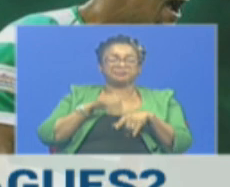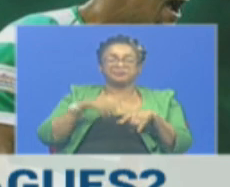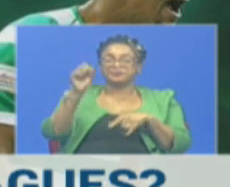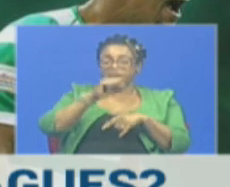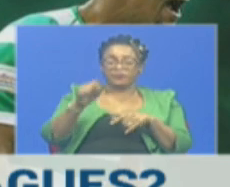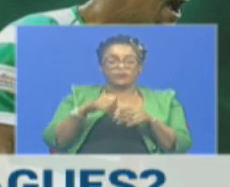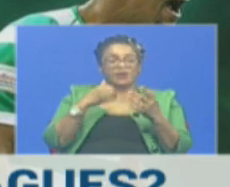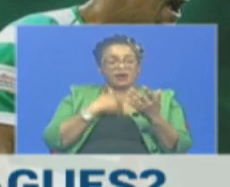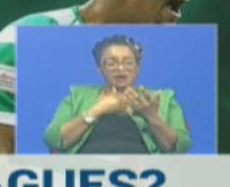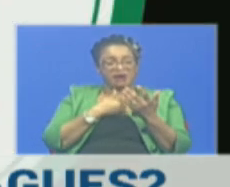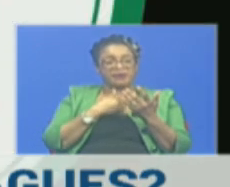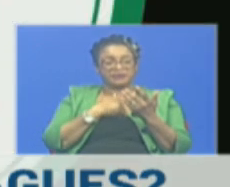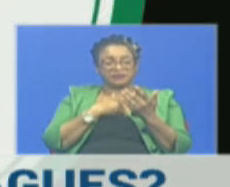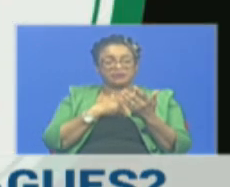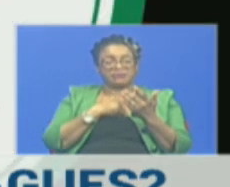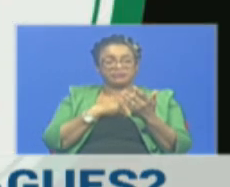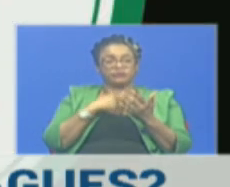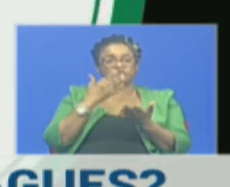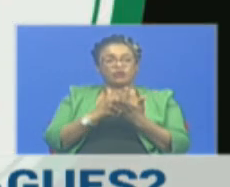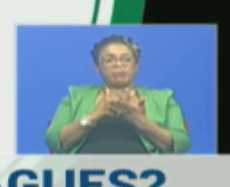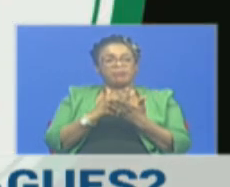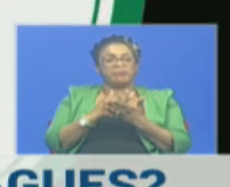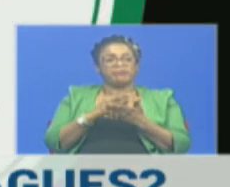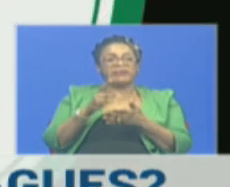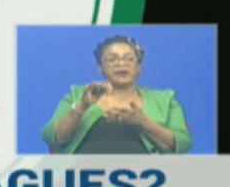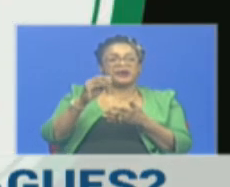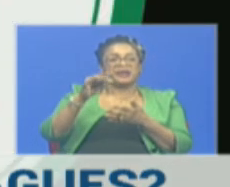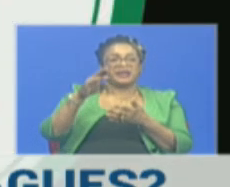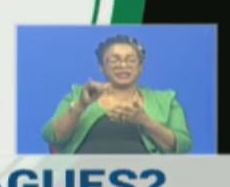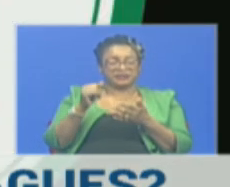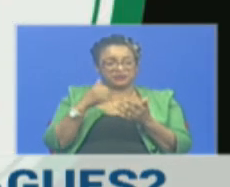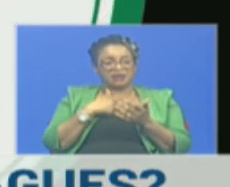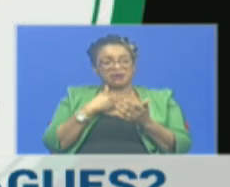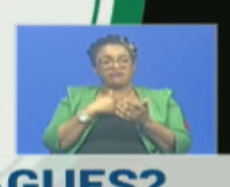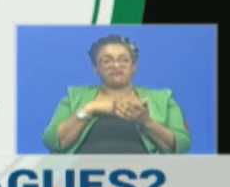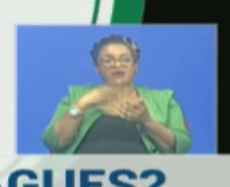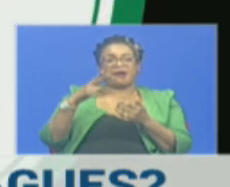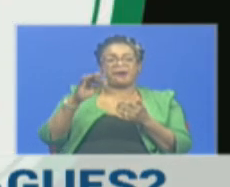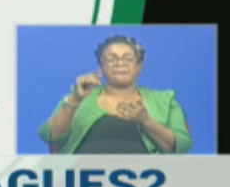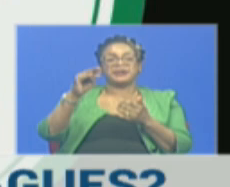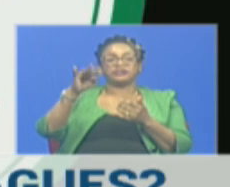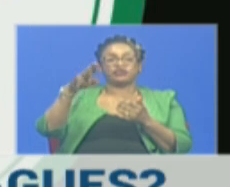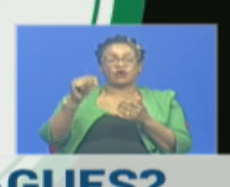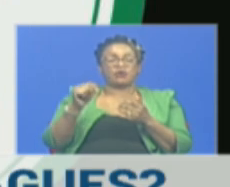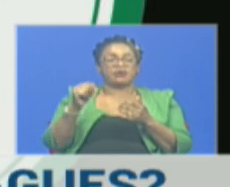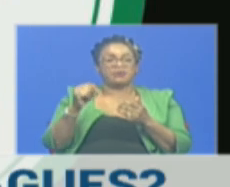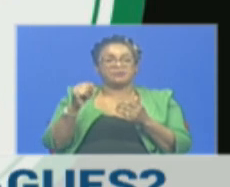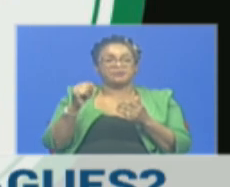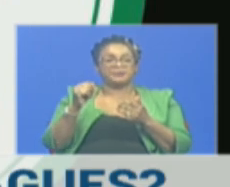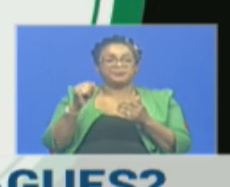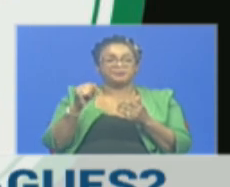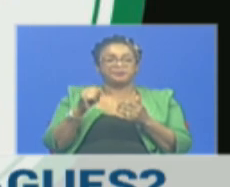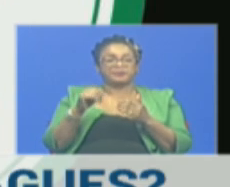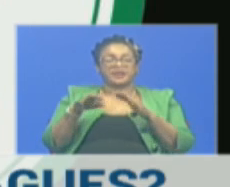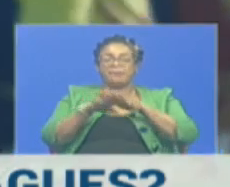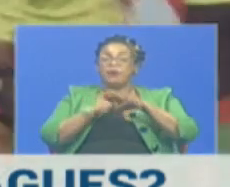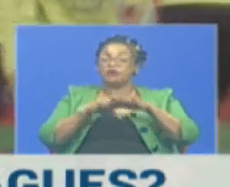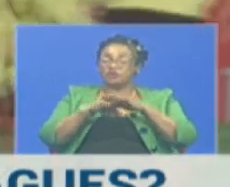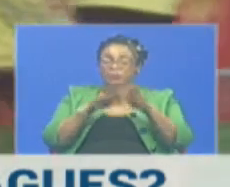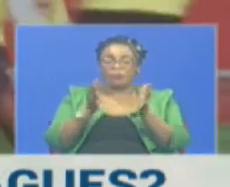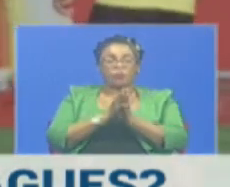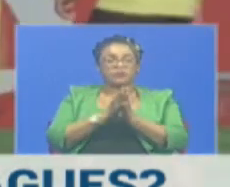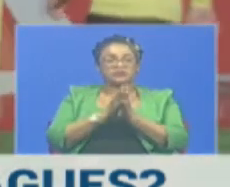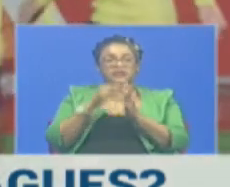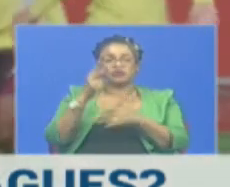in abeyance. Hearts were 4 adrift of Hamilton Academical at bottom with a possible